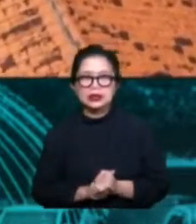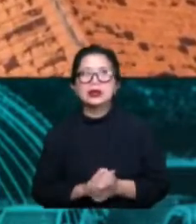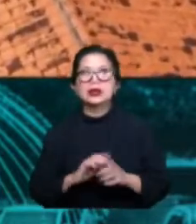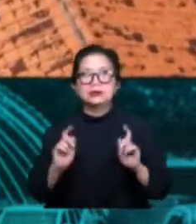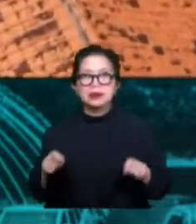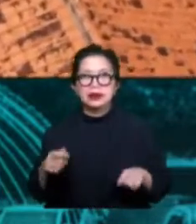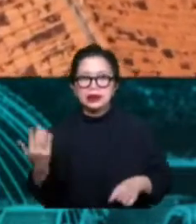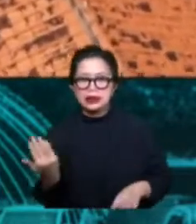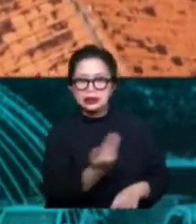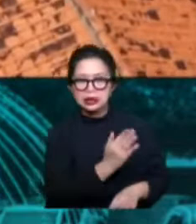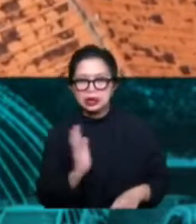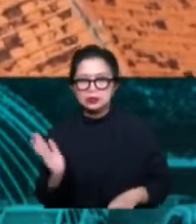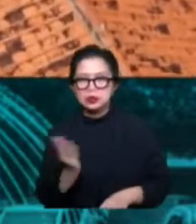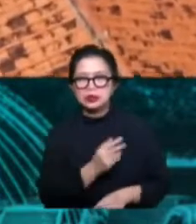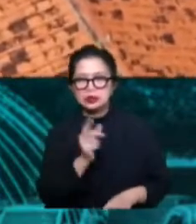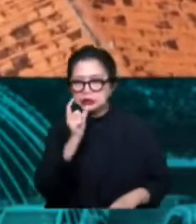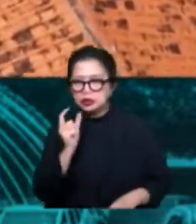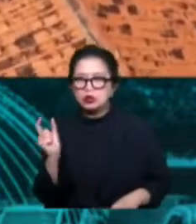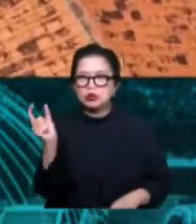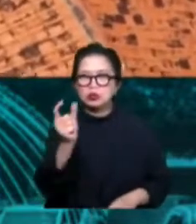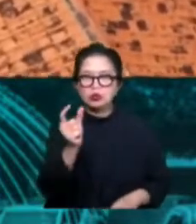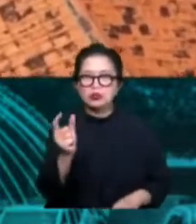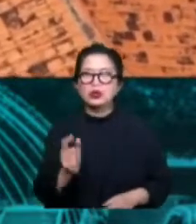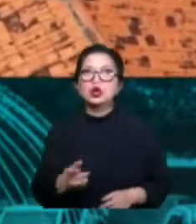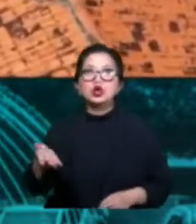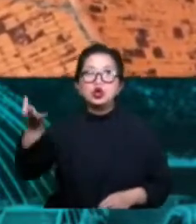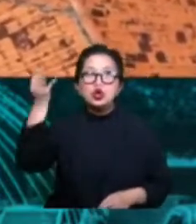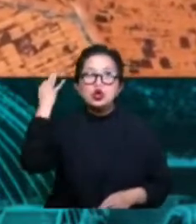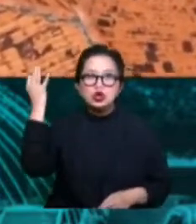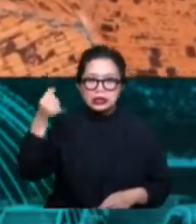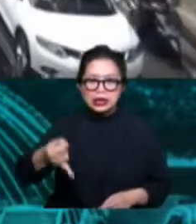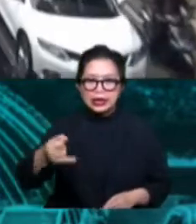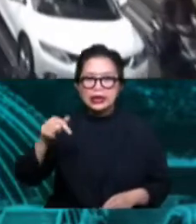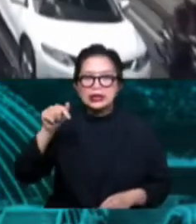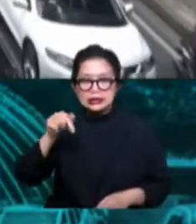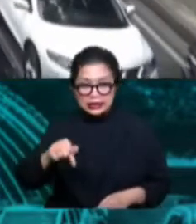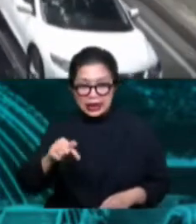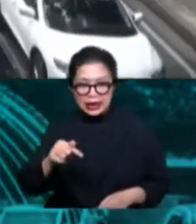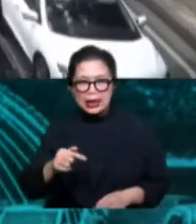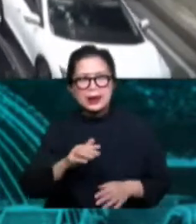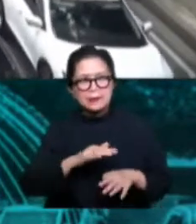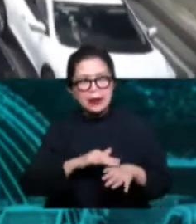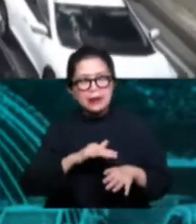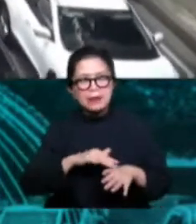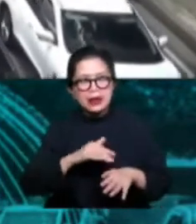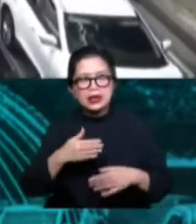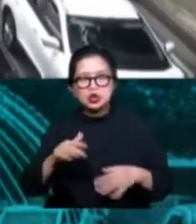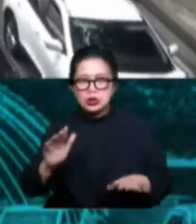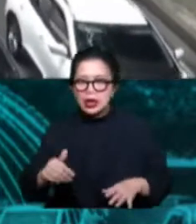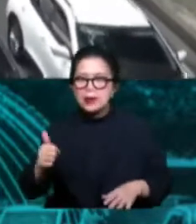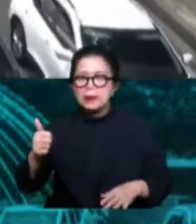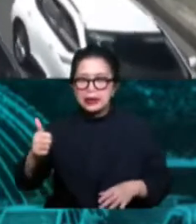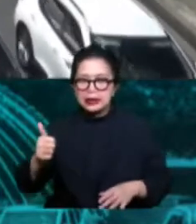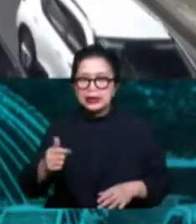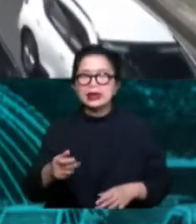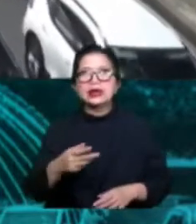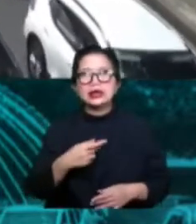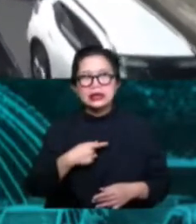become better because public transportations become better. But it means that we still need time to go